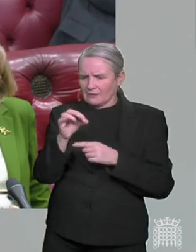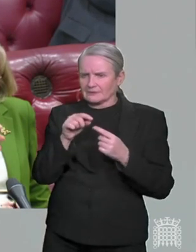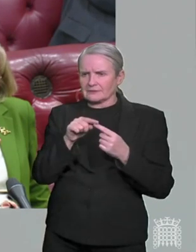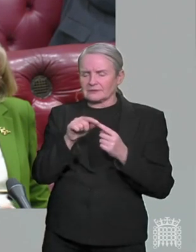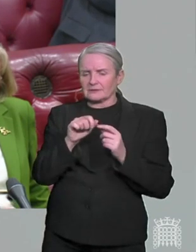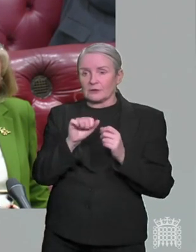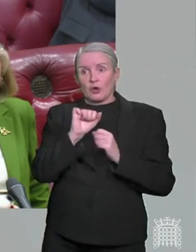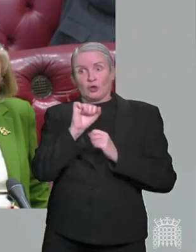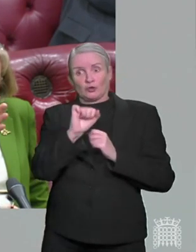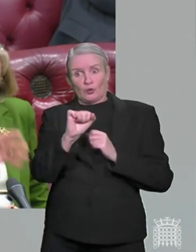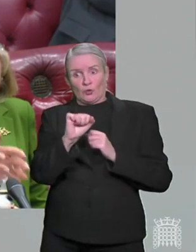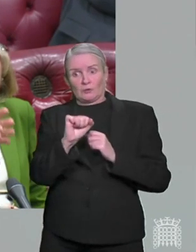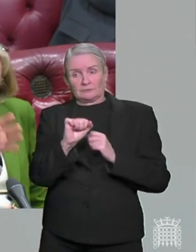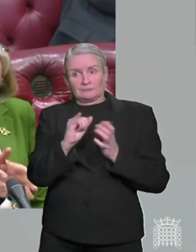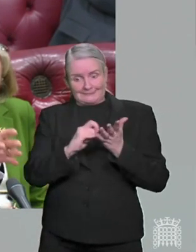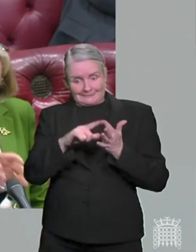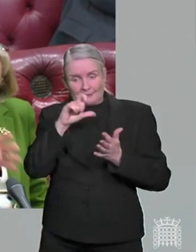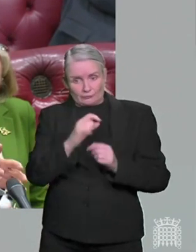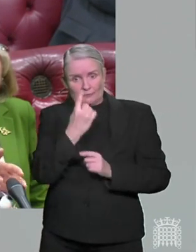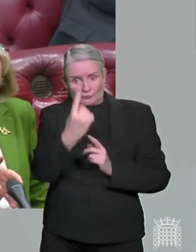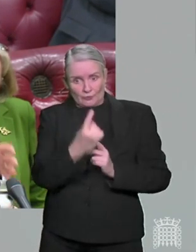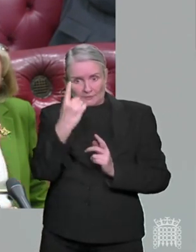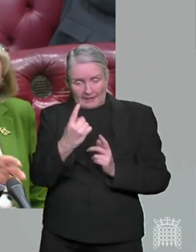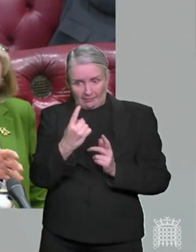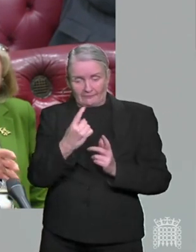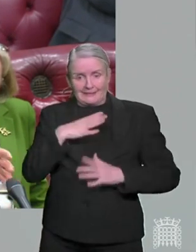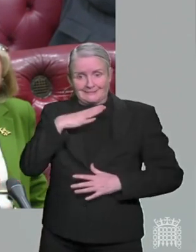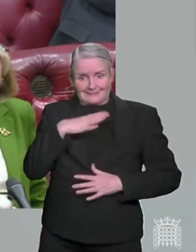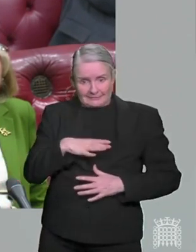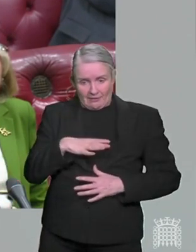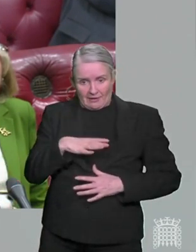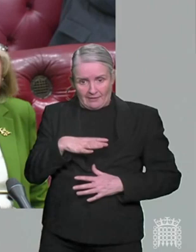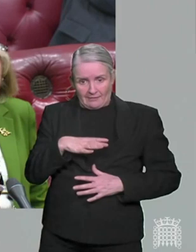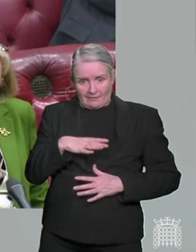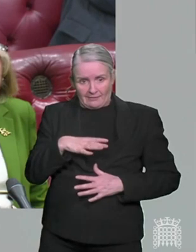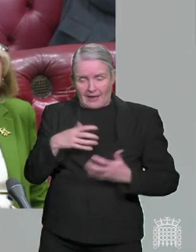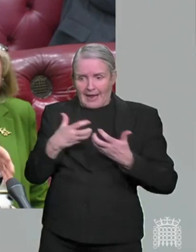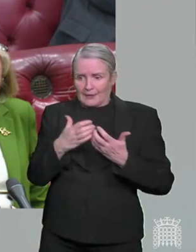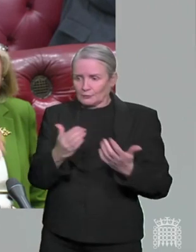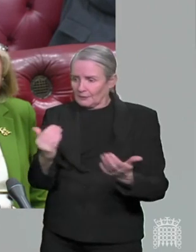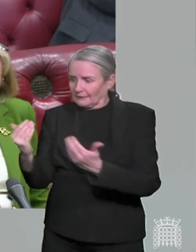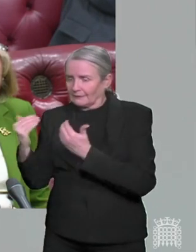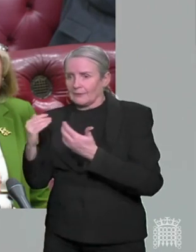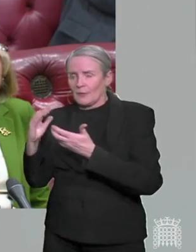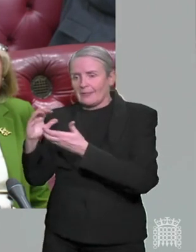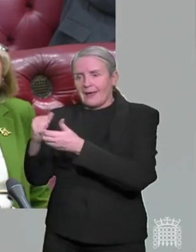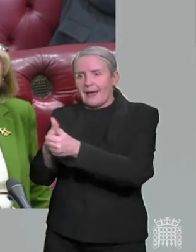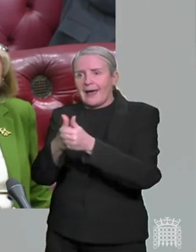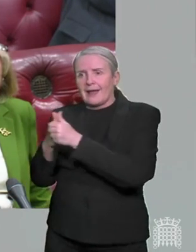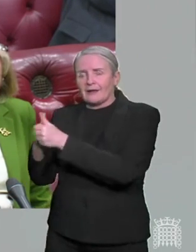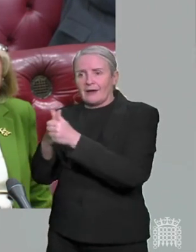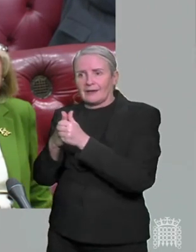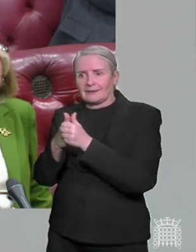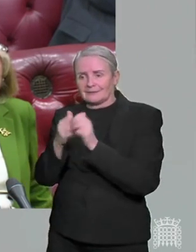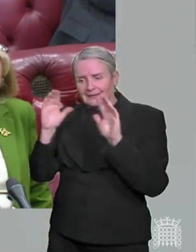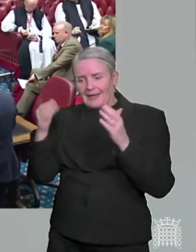your desire into discussions with our allies, particularly at the United Nations, and how do we give that hope a